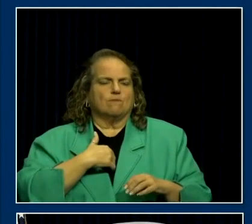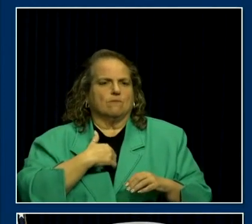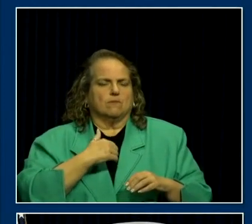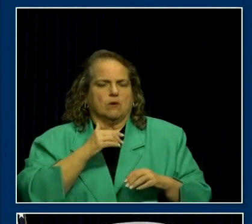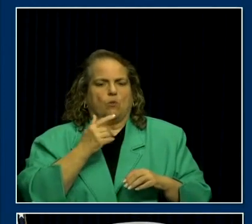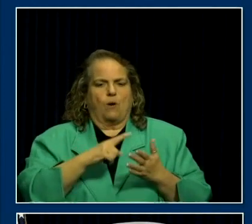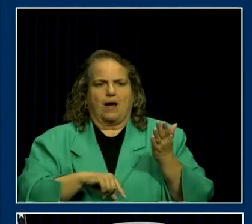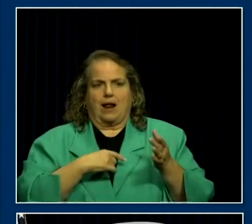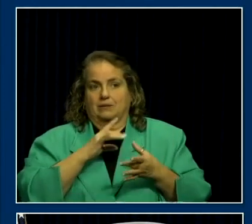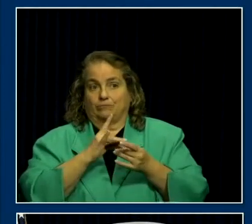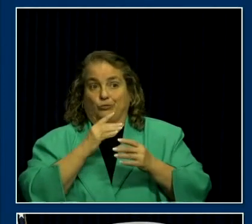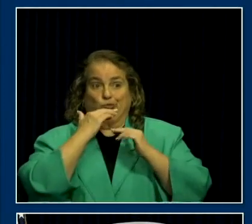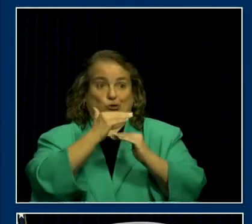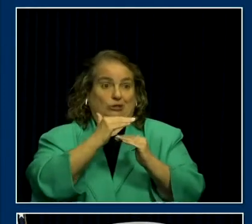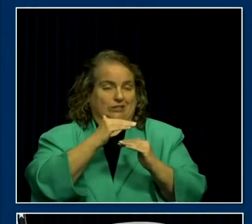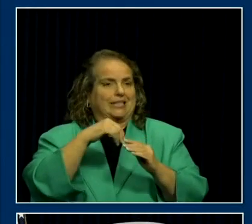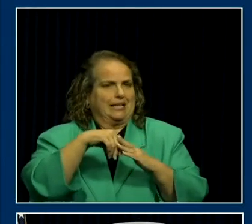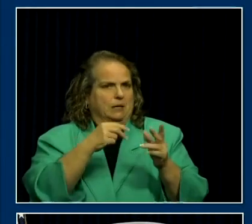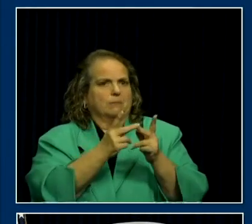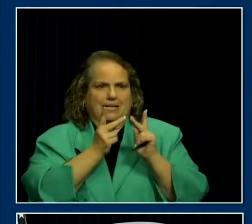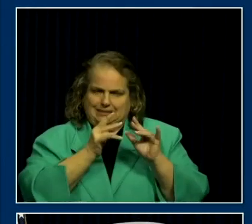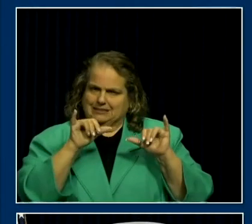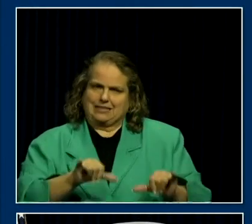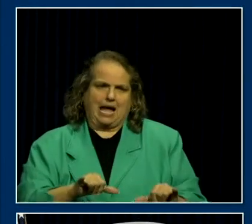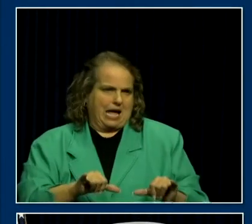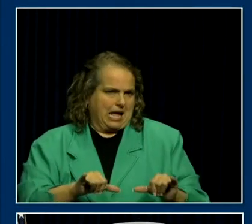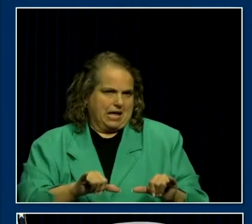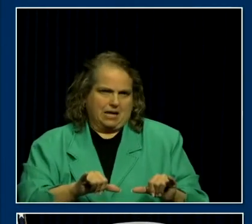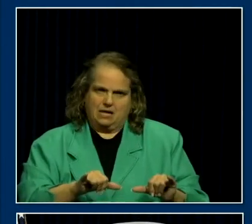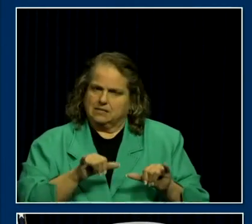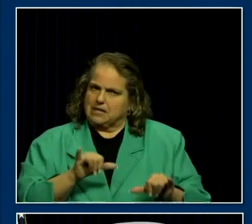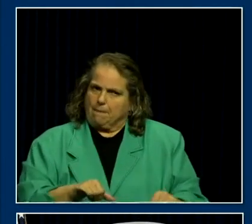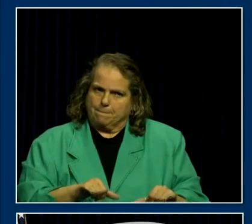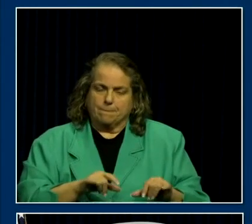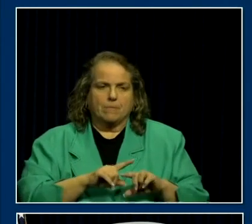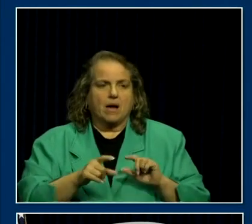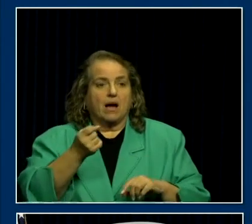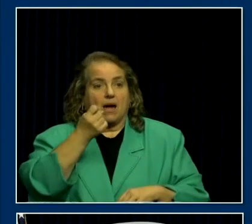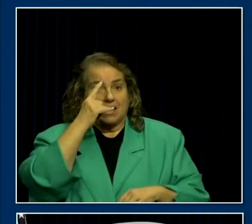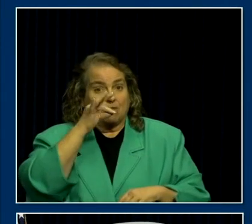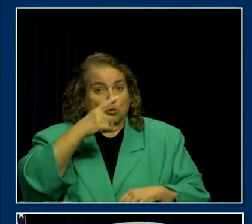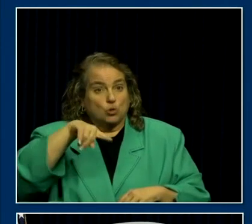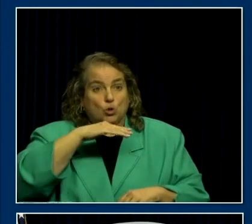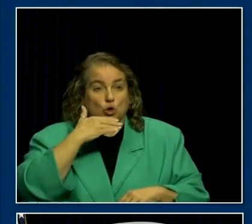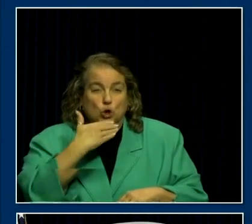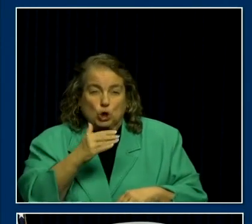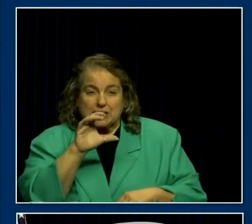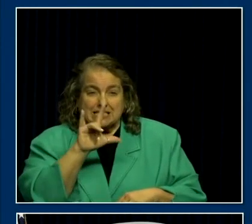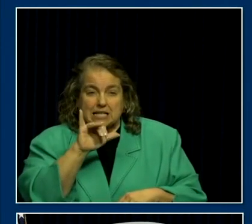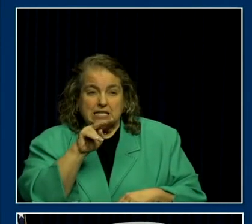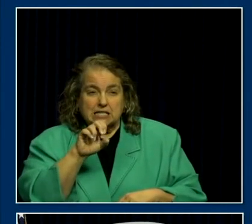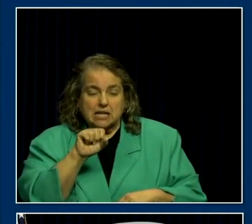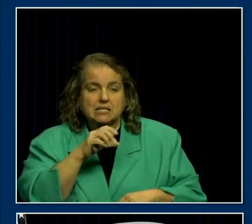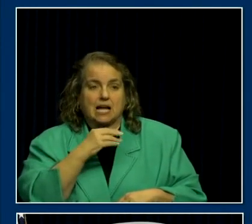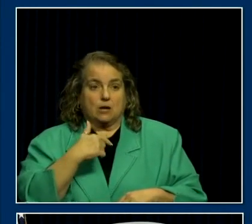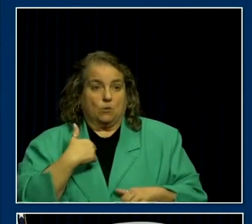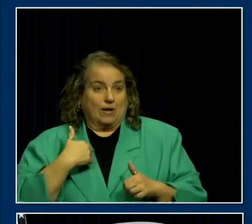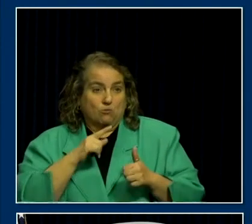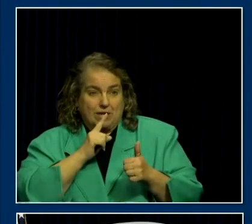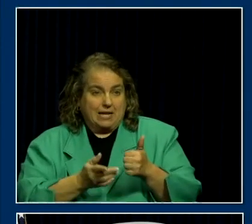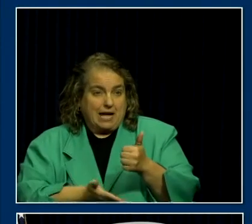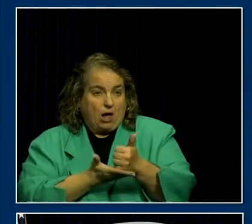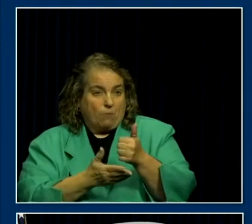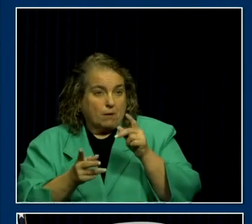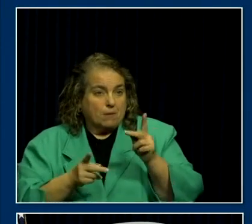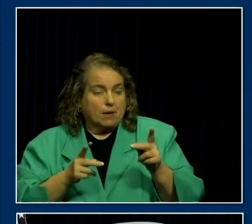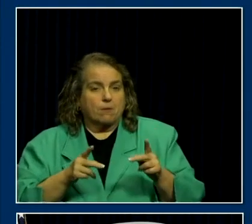mean is, this is the time, if you buy in and we all are good citizens, then we really help people. This is the